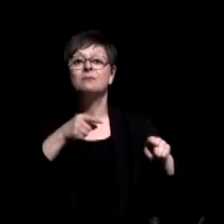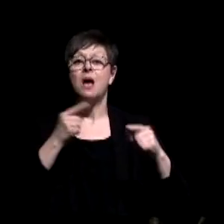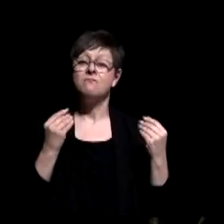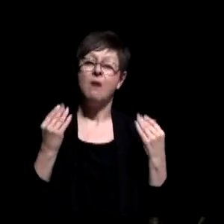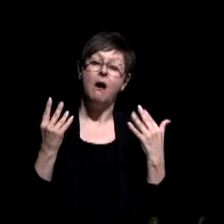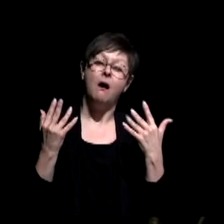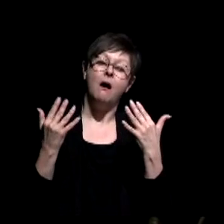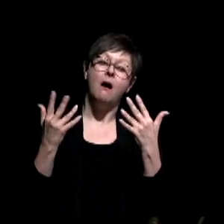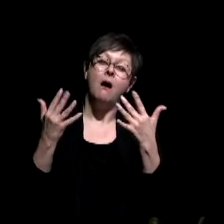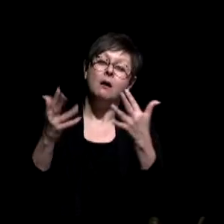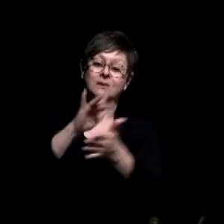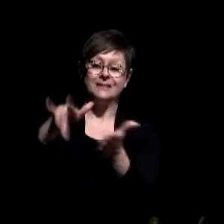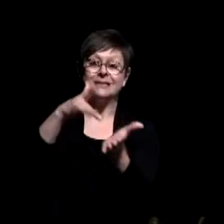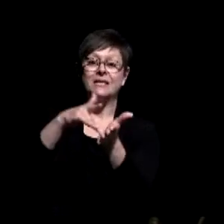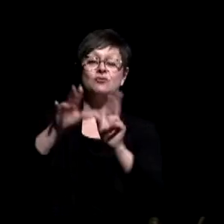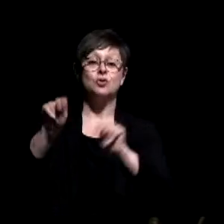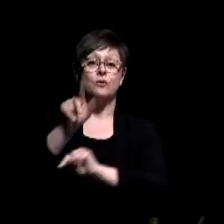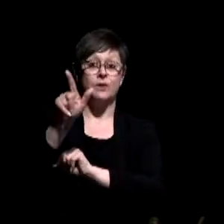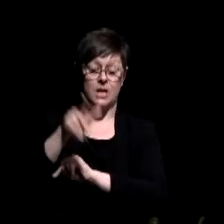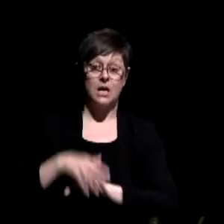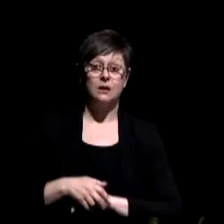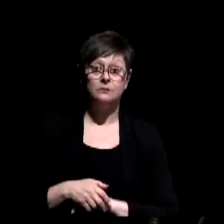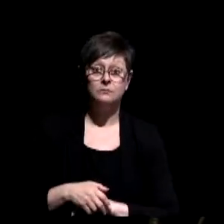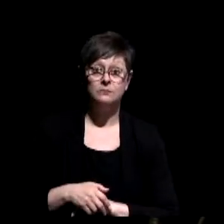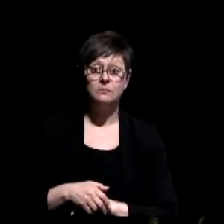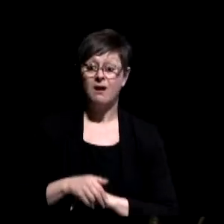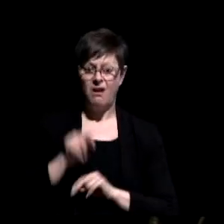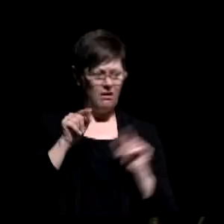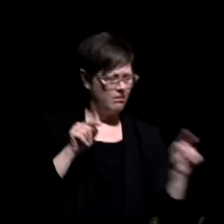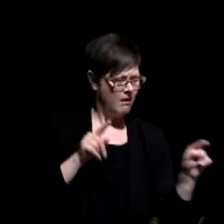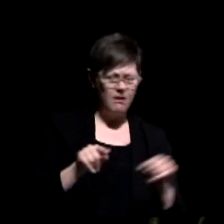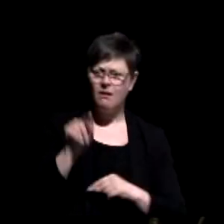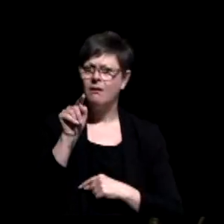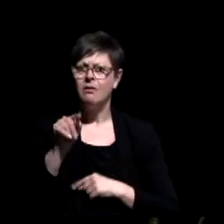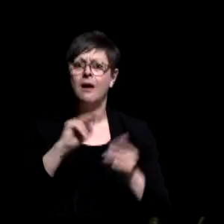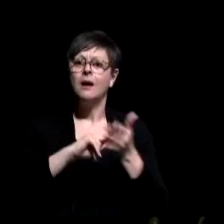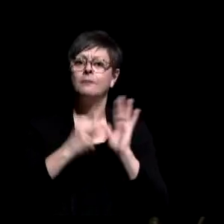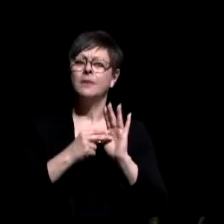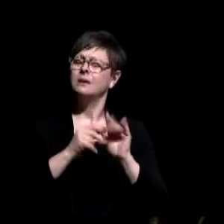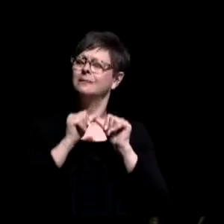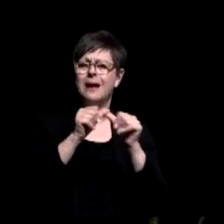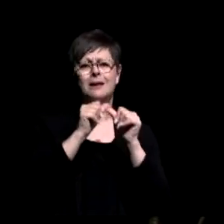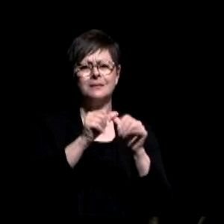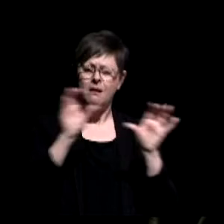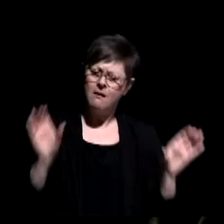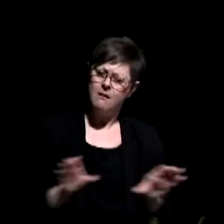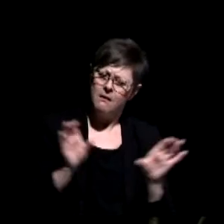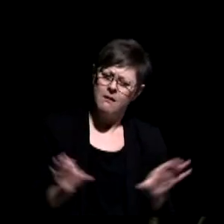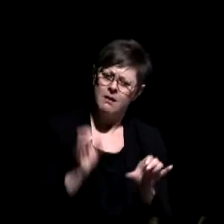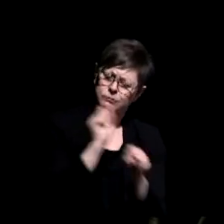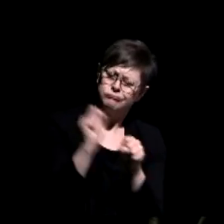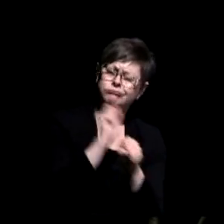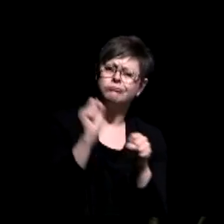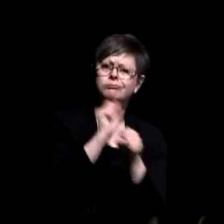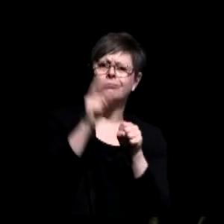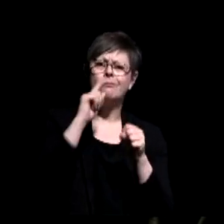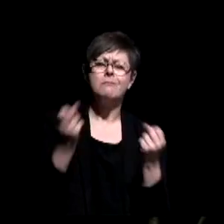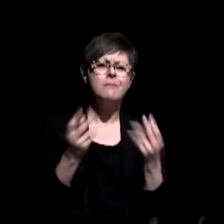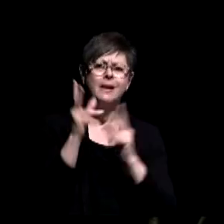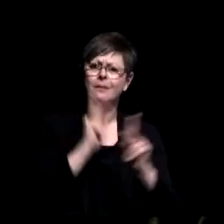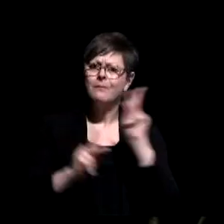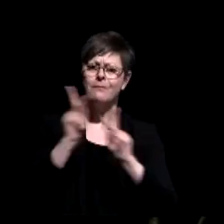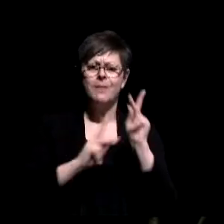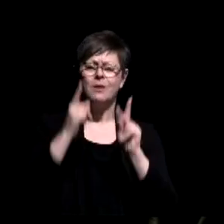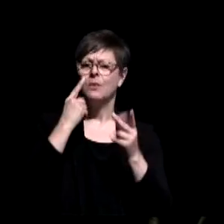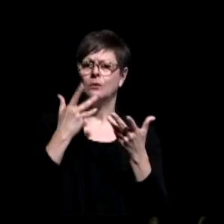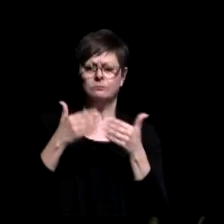in central Newfoundland. These events required sustained efforts by many people over a long period of time,